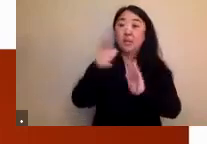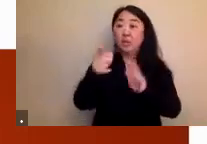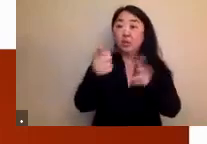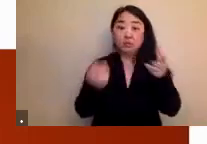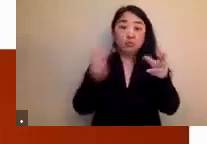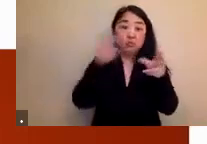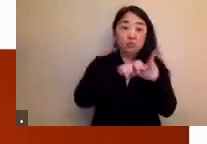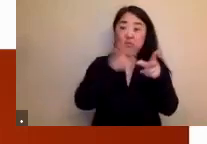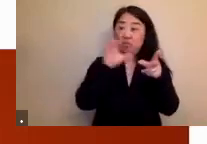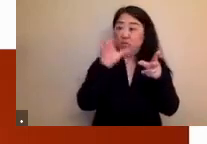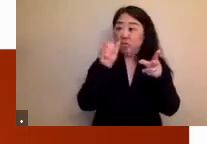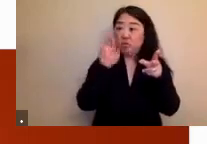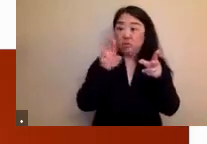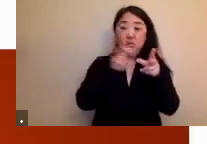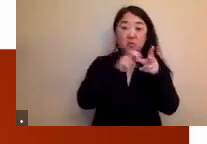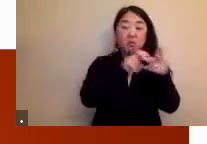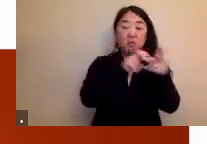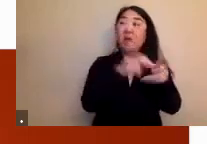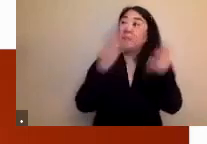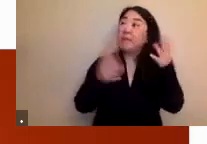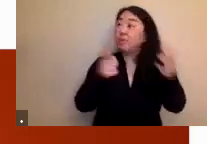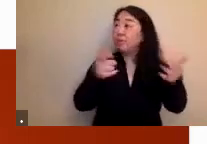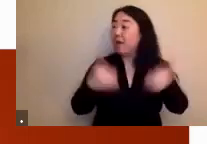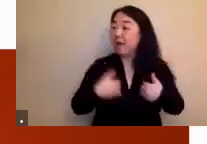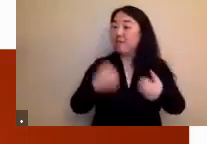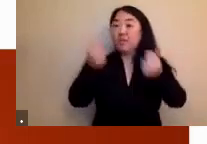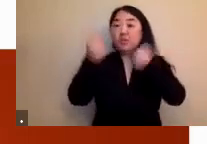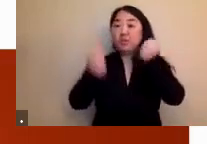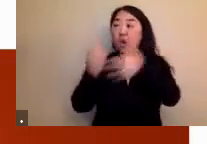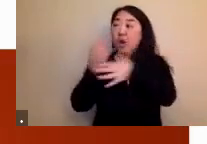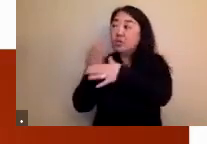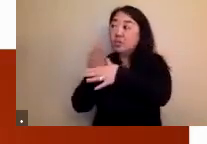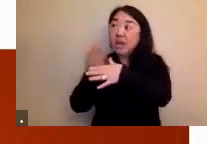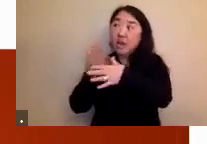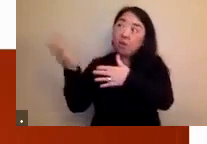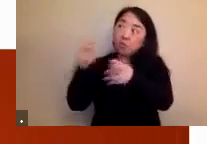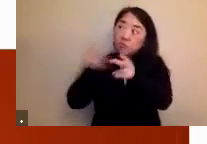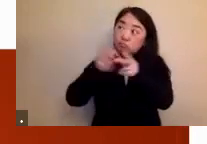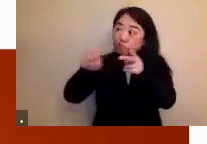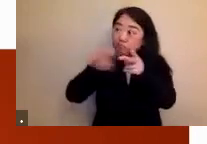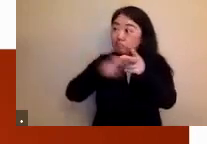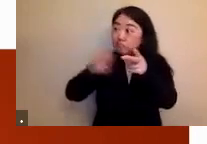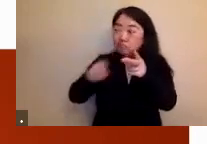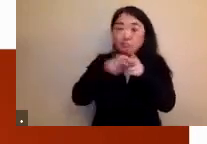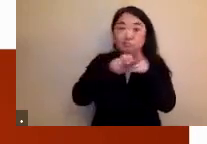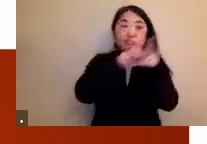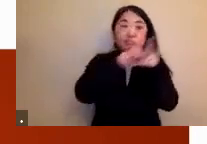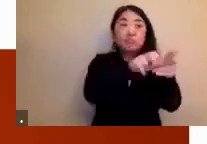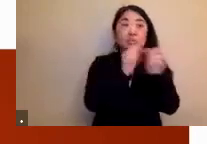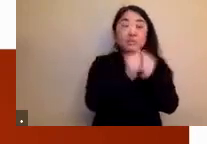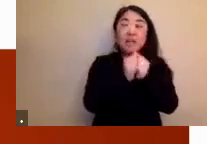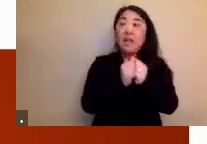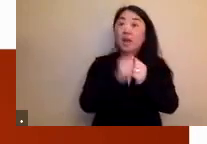rather you maybe doing a car share or riding with someone, using living in